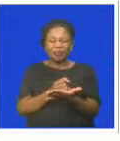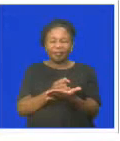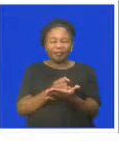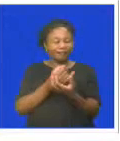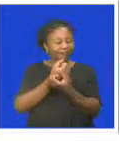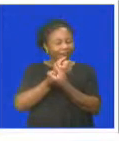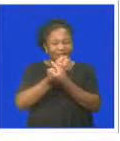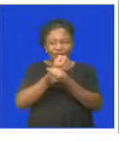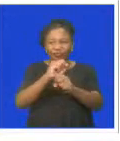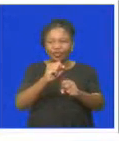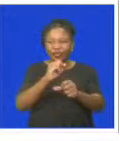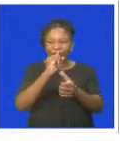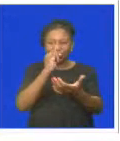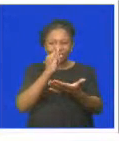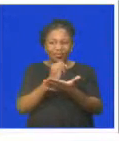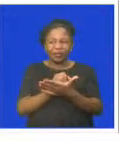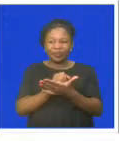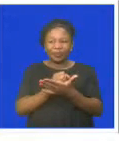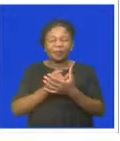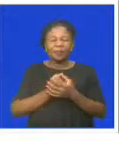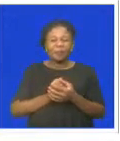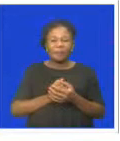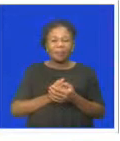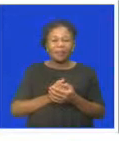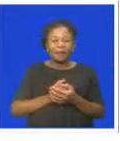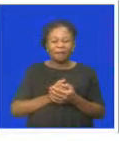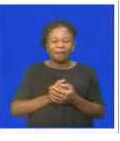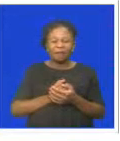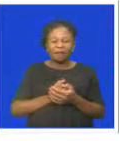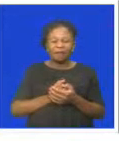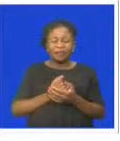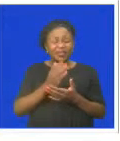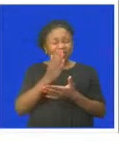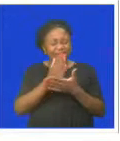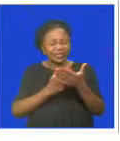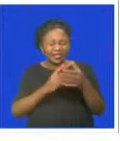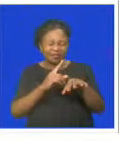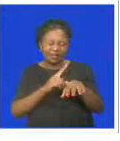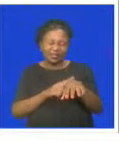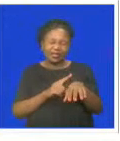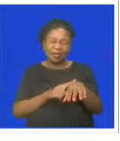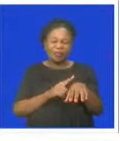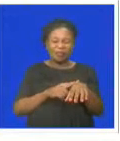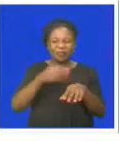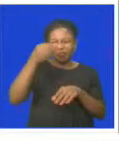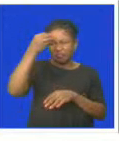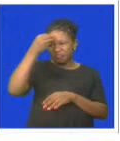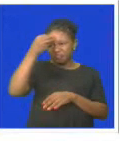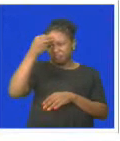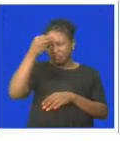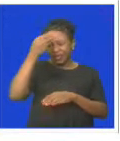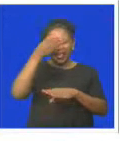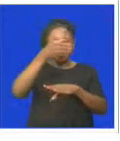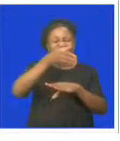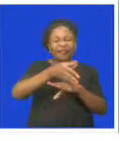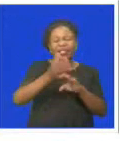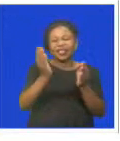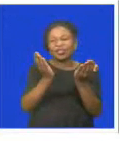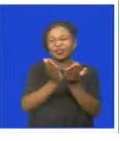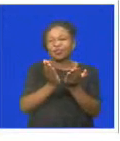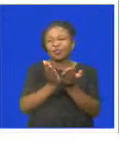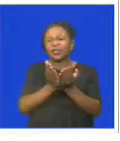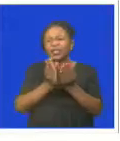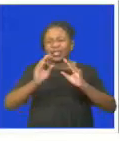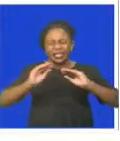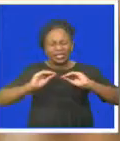prevents crime. Sometimes police officers come to our schools to teach us